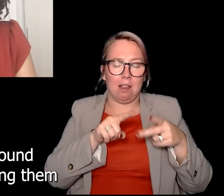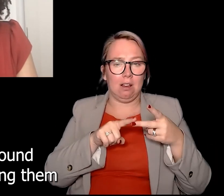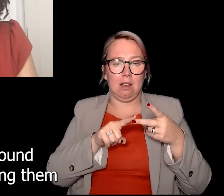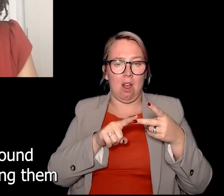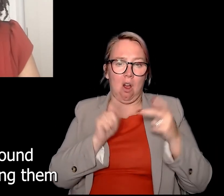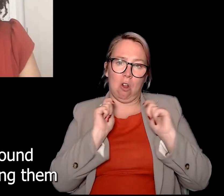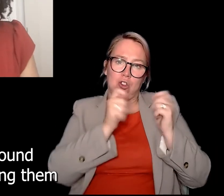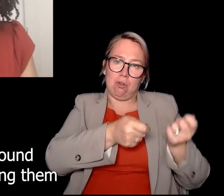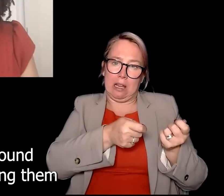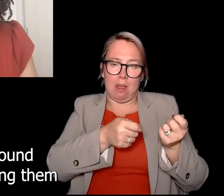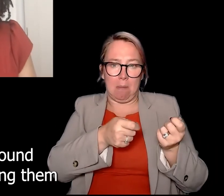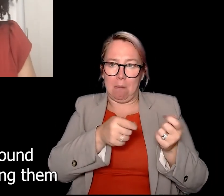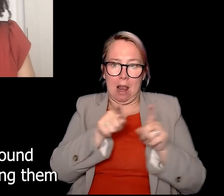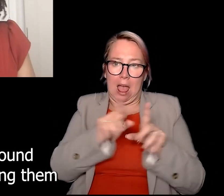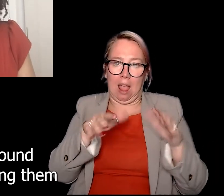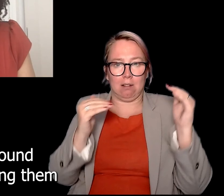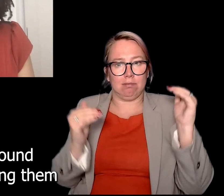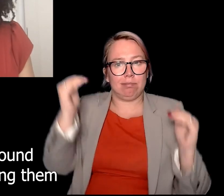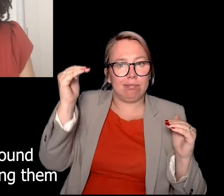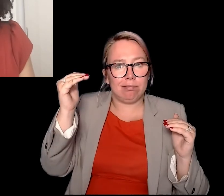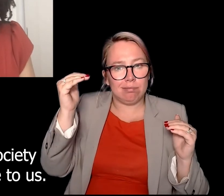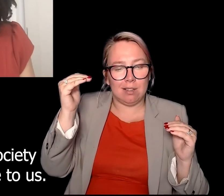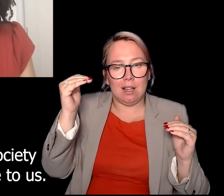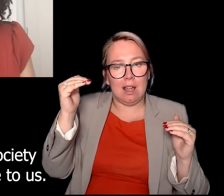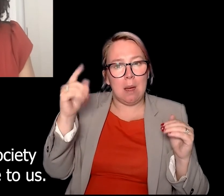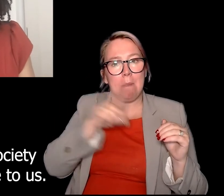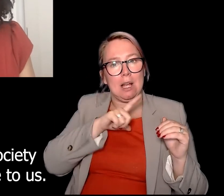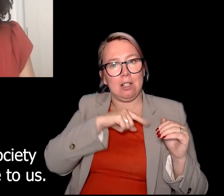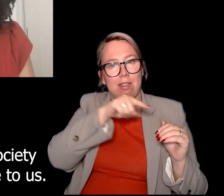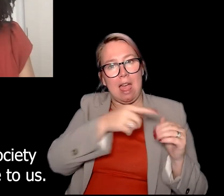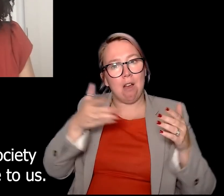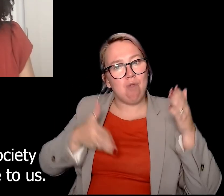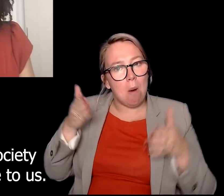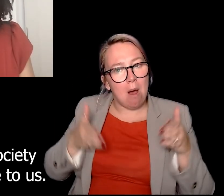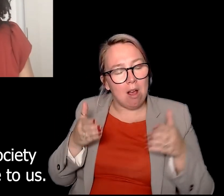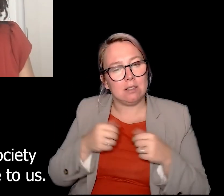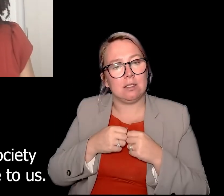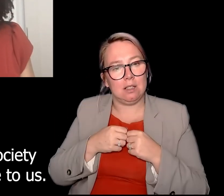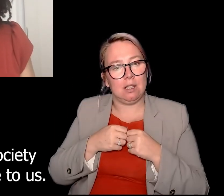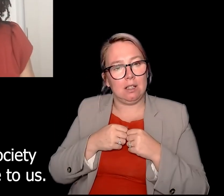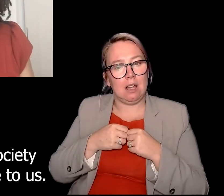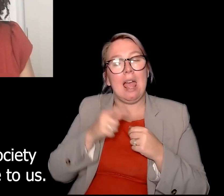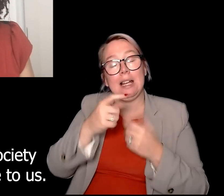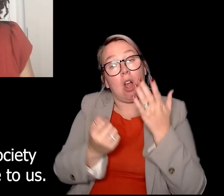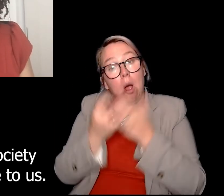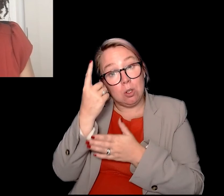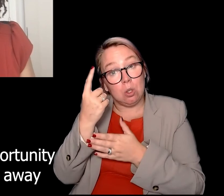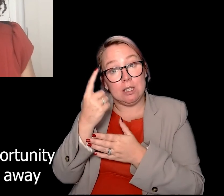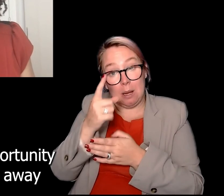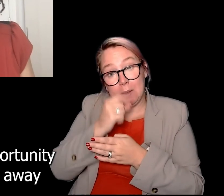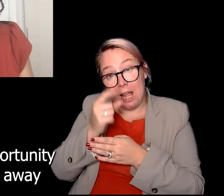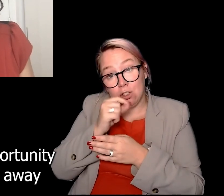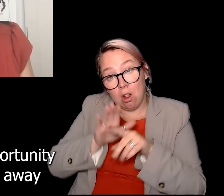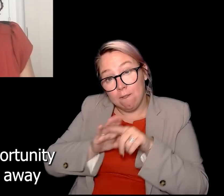right? We shouldn't be going around kicking these things or treating them as like a lesser being in society because they are of service to us.